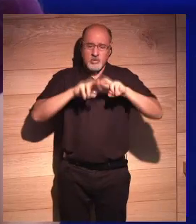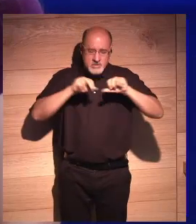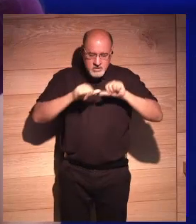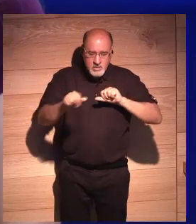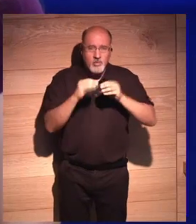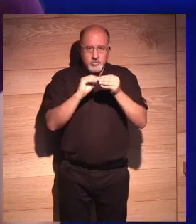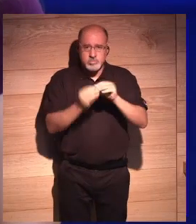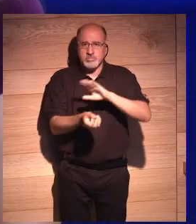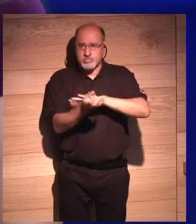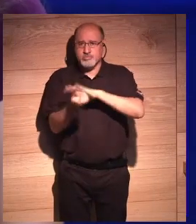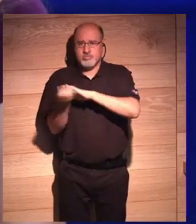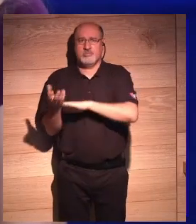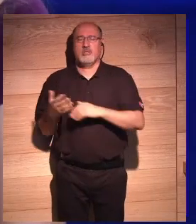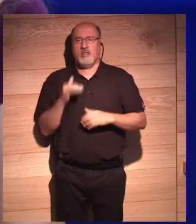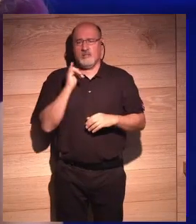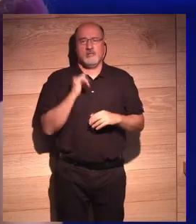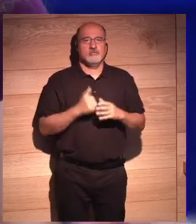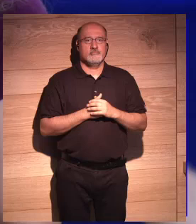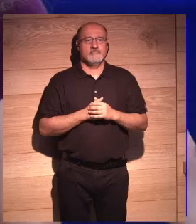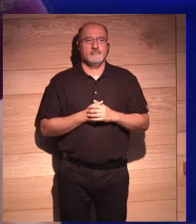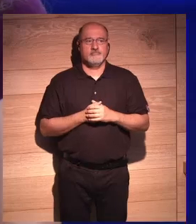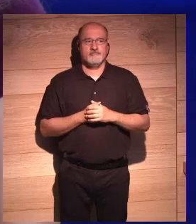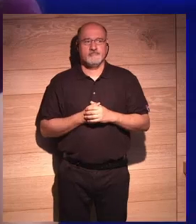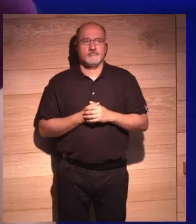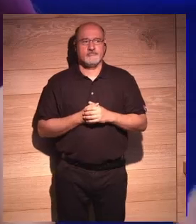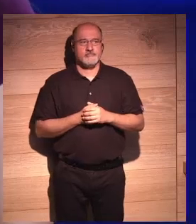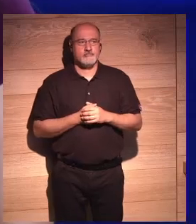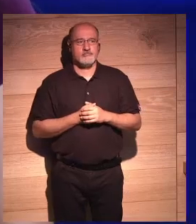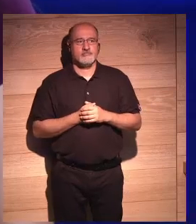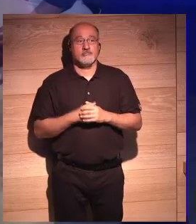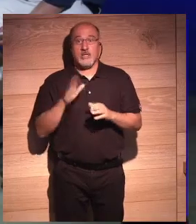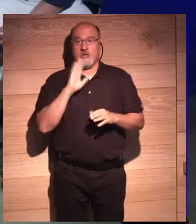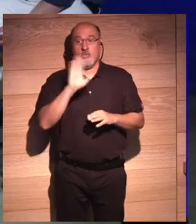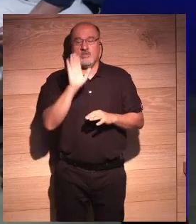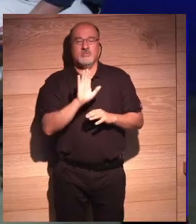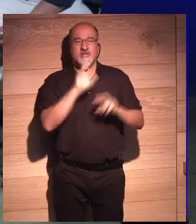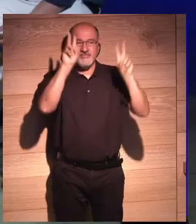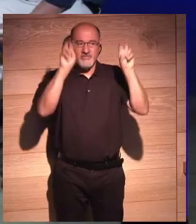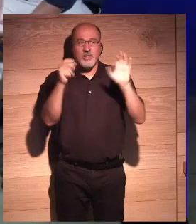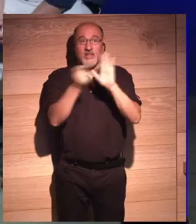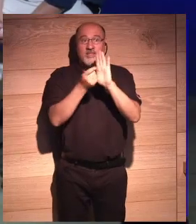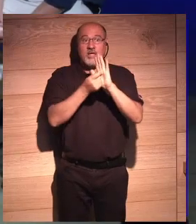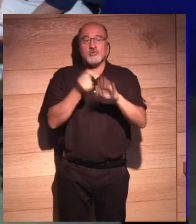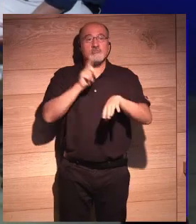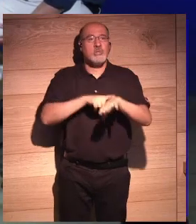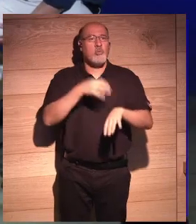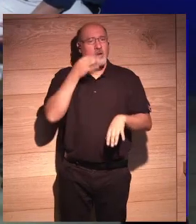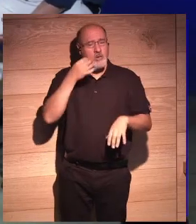there's a lot to do, and we are doing things right now. And well,